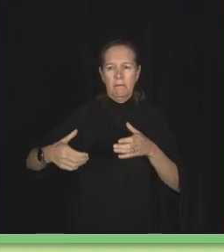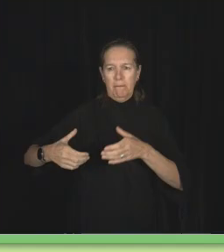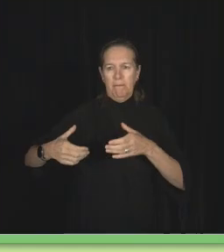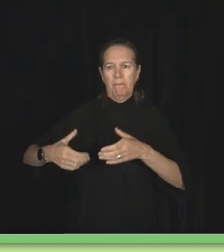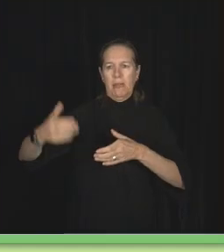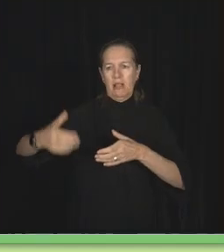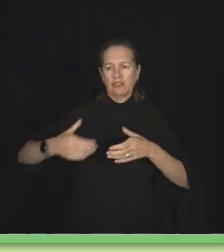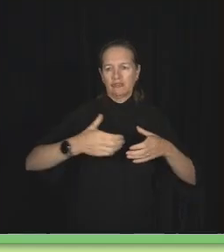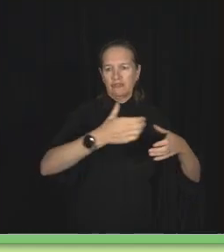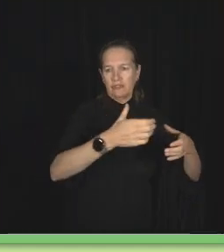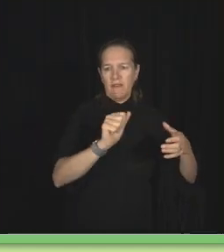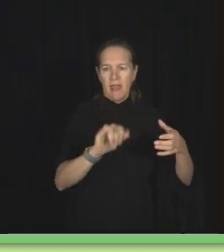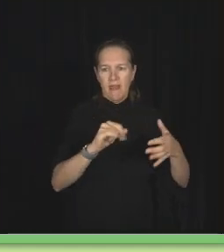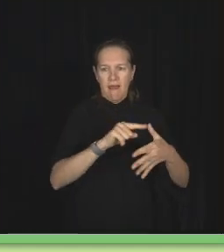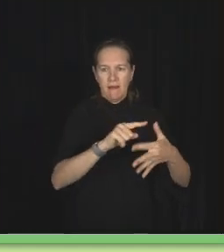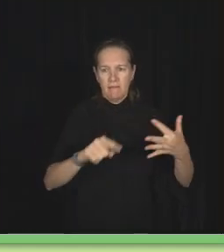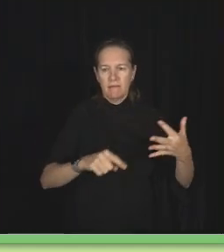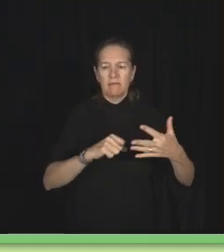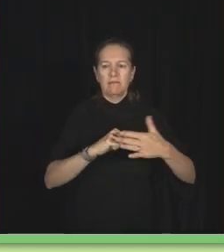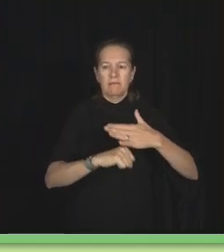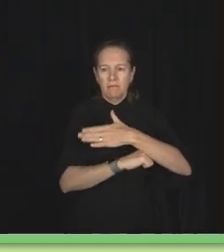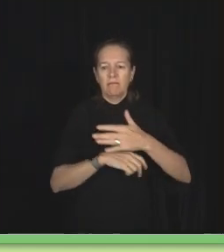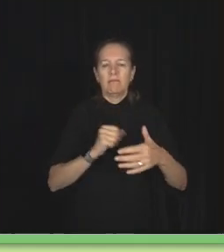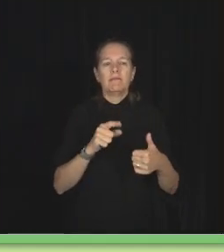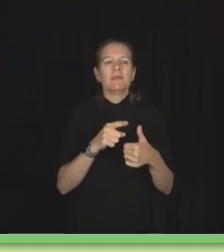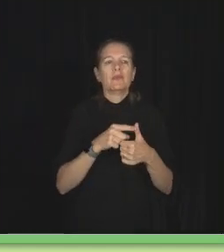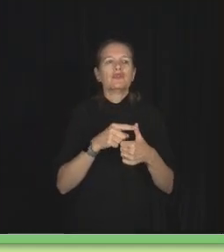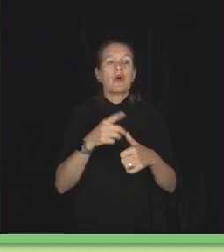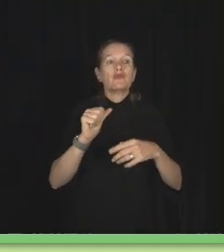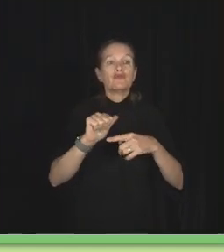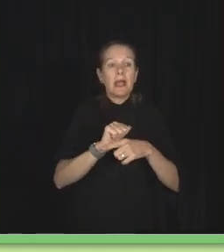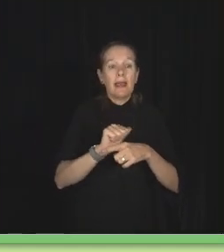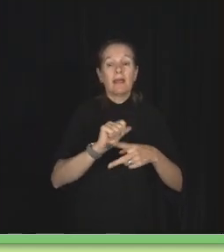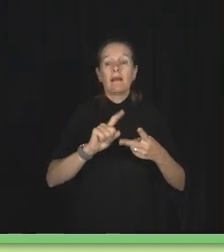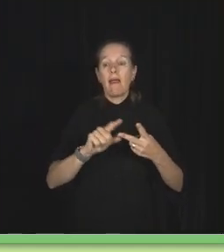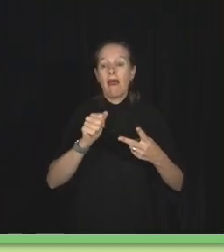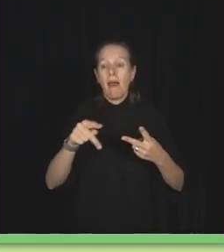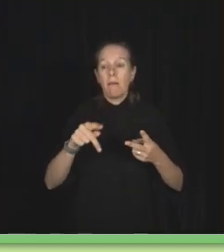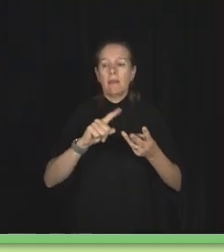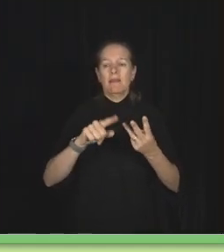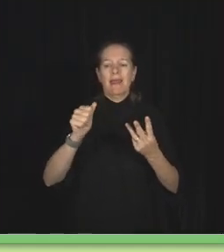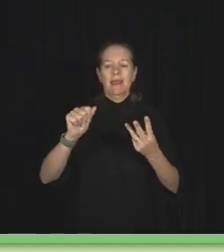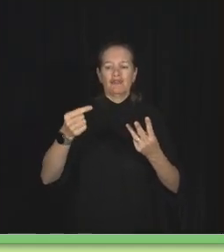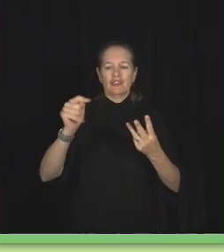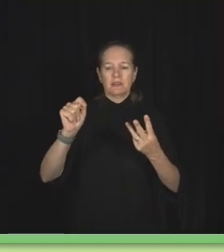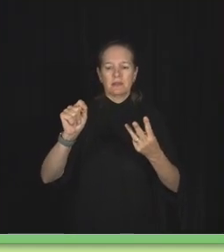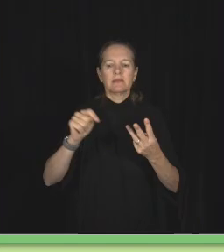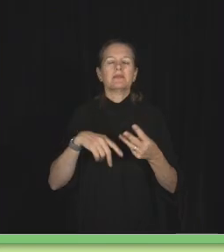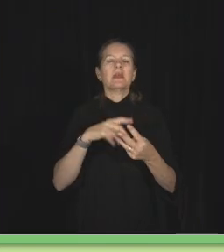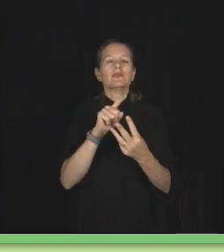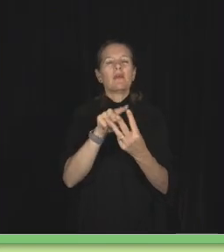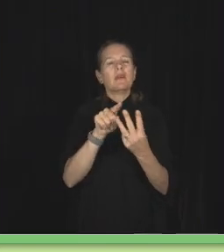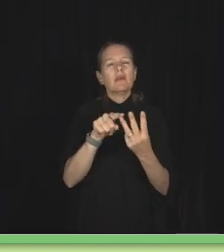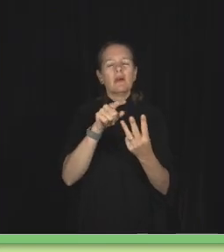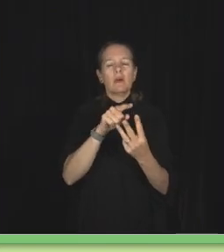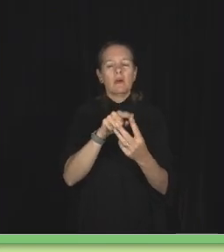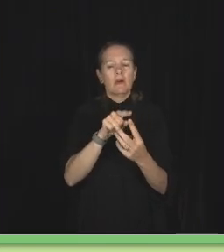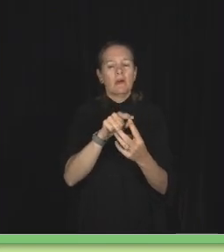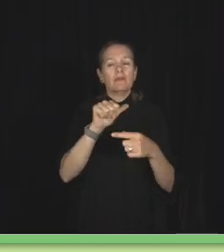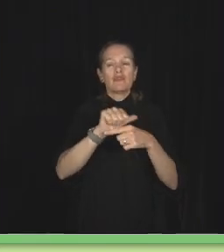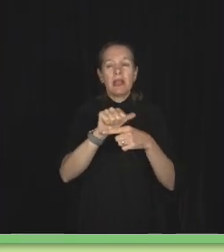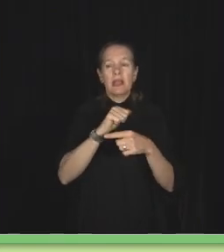training, inference, and then applications and agents. Training is where we take raw data and information and turn that